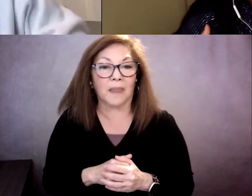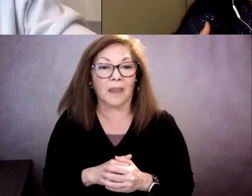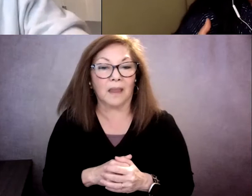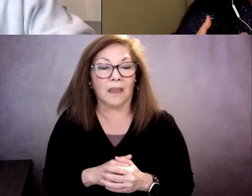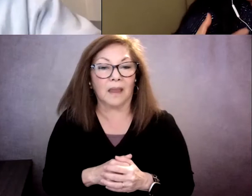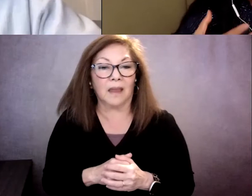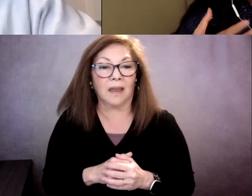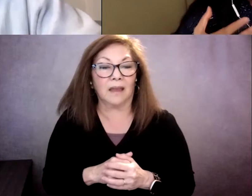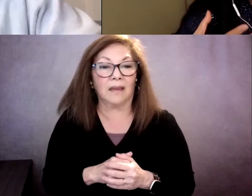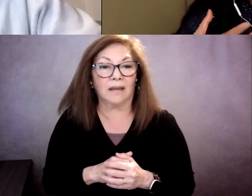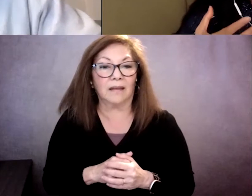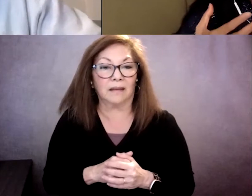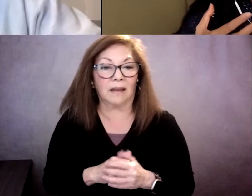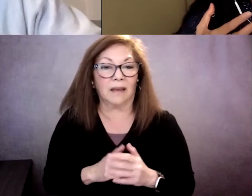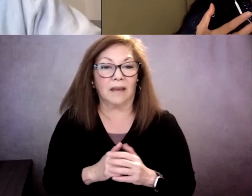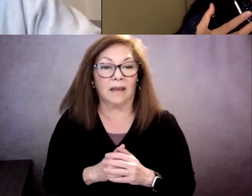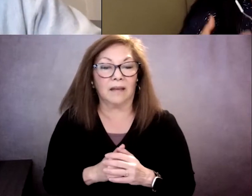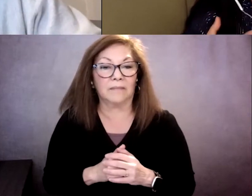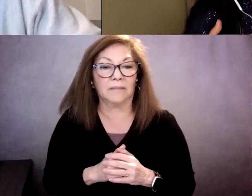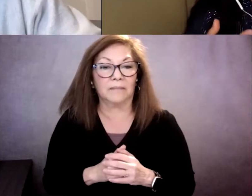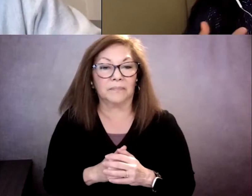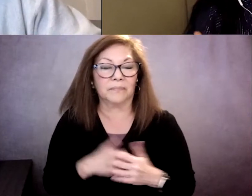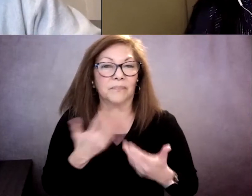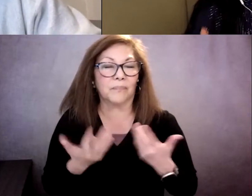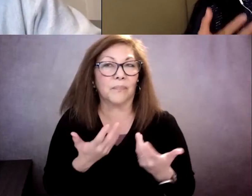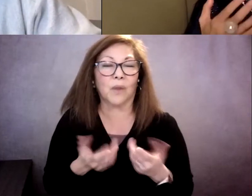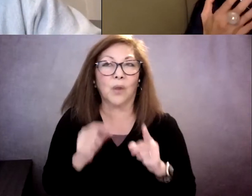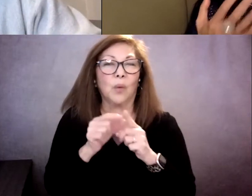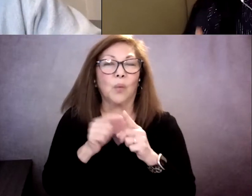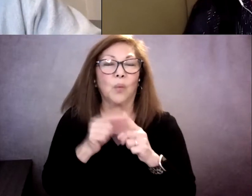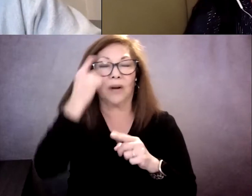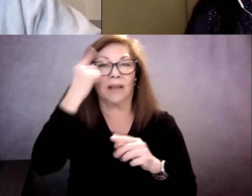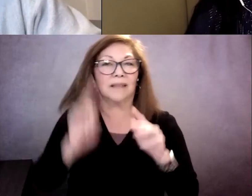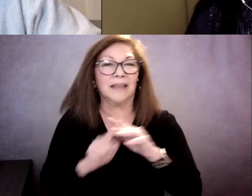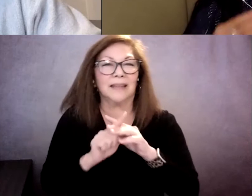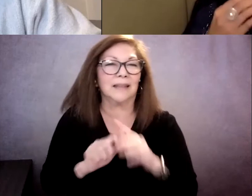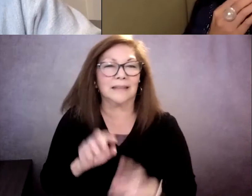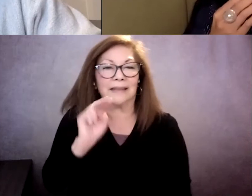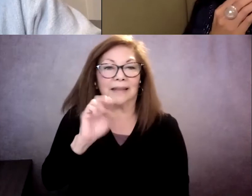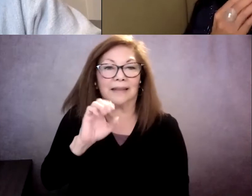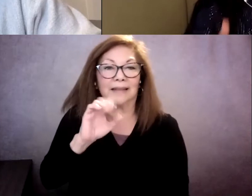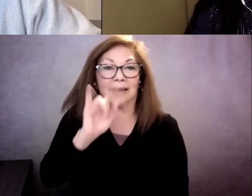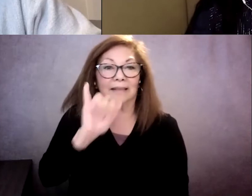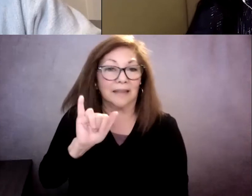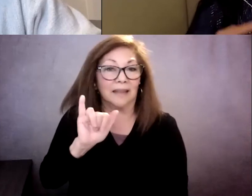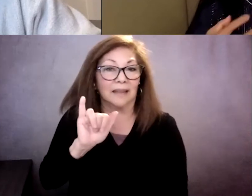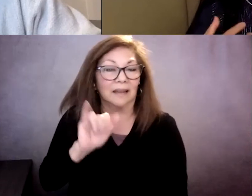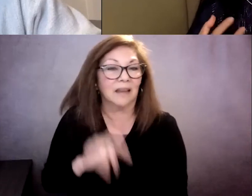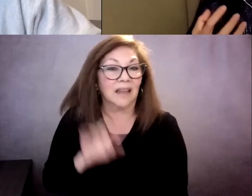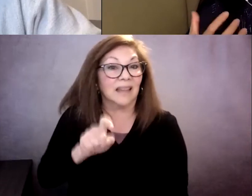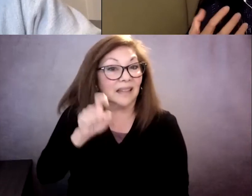how there was, I think the word that I land on is necessity. It was the